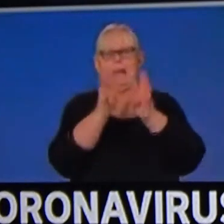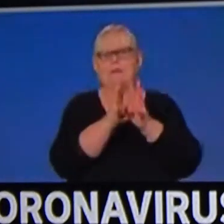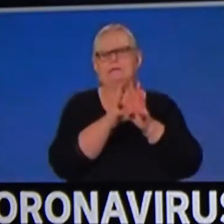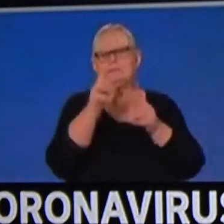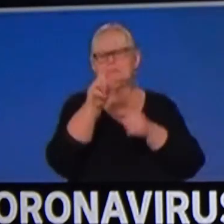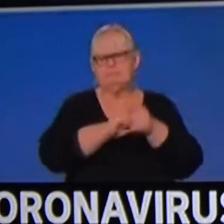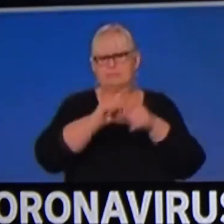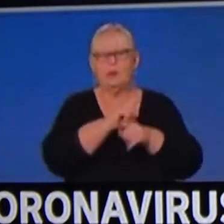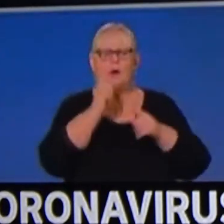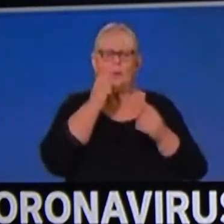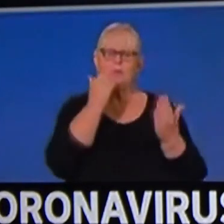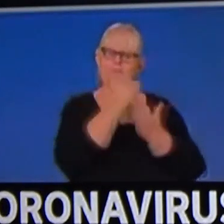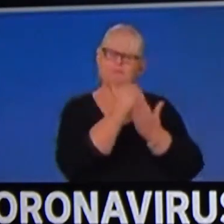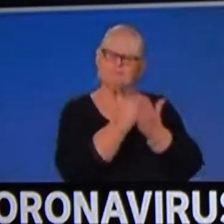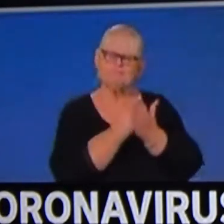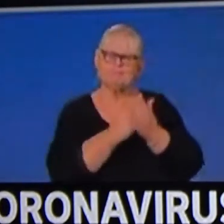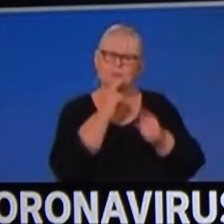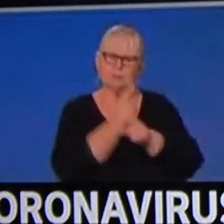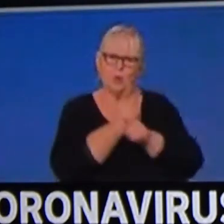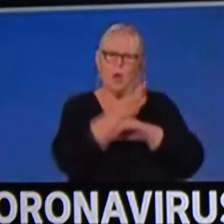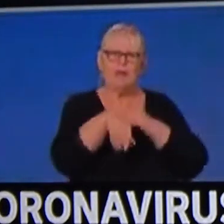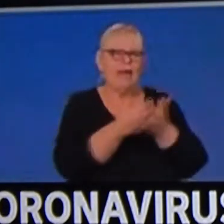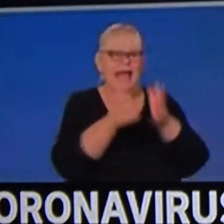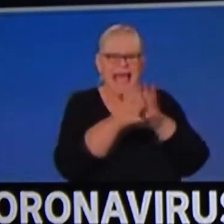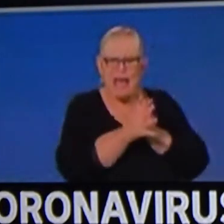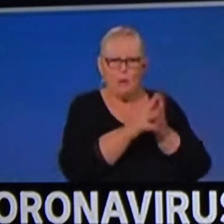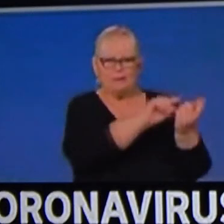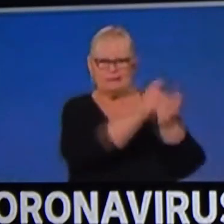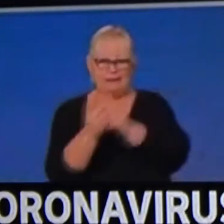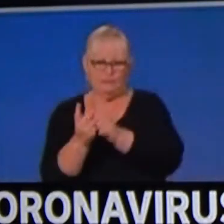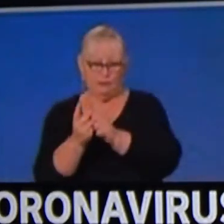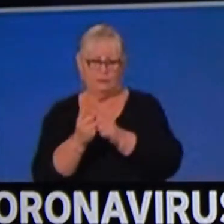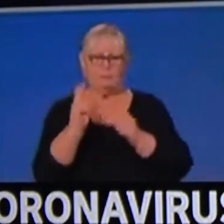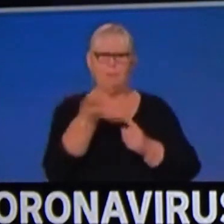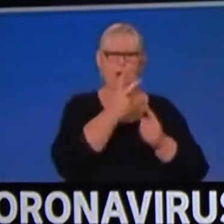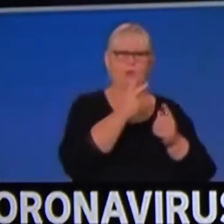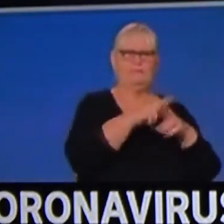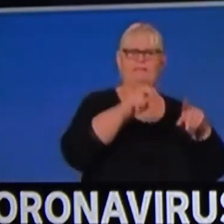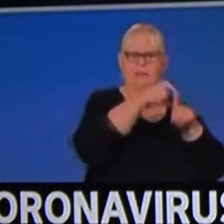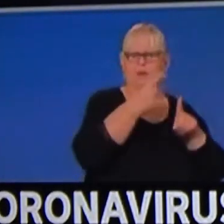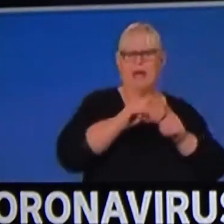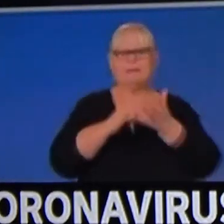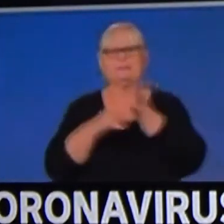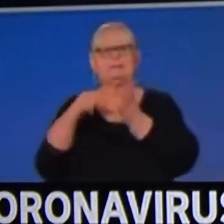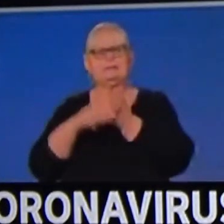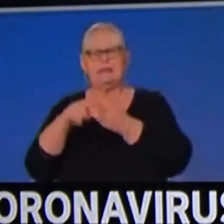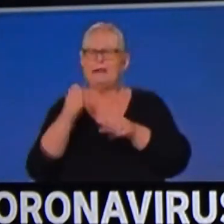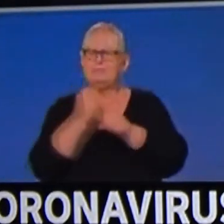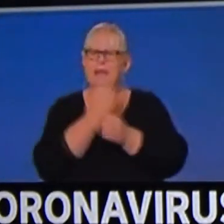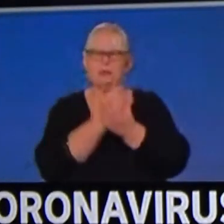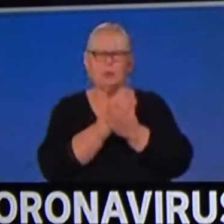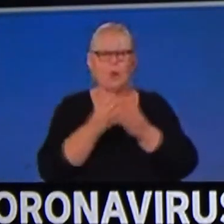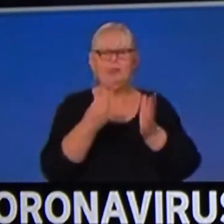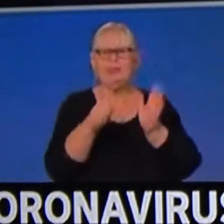the types of things and policy measures that we can take together, working at federal and state level, to ensure we can give our economy